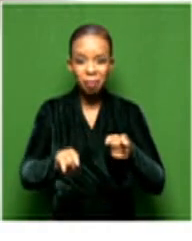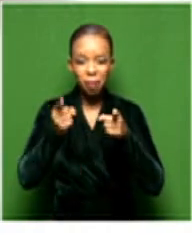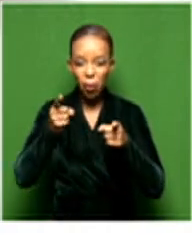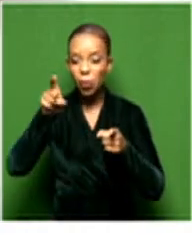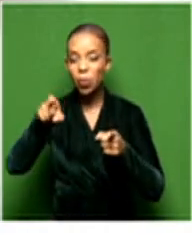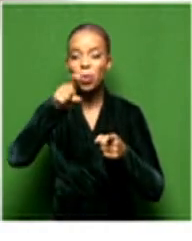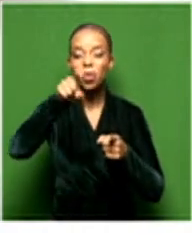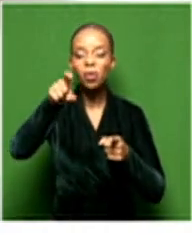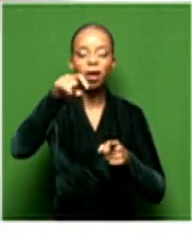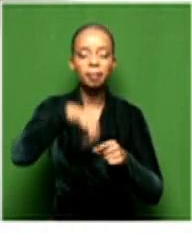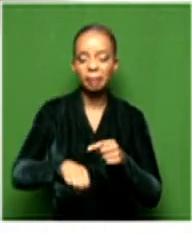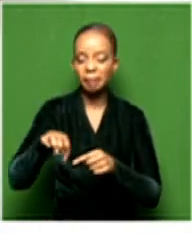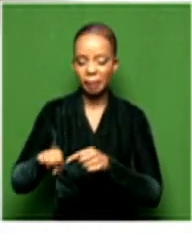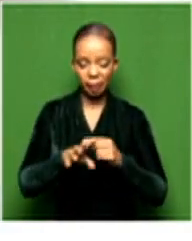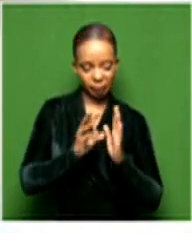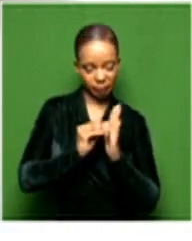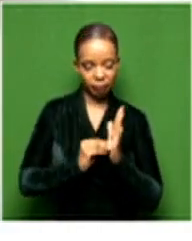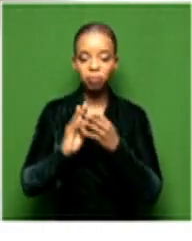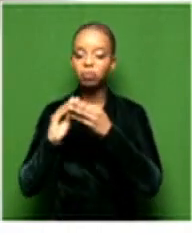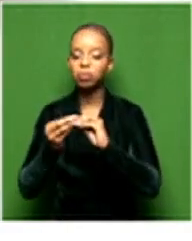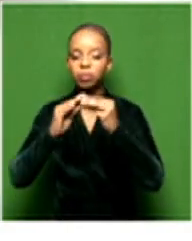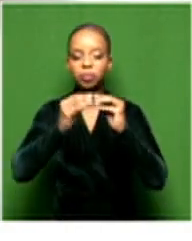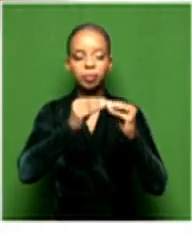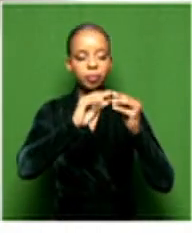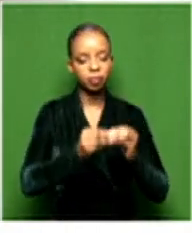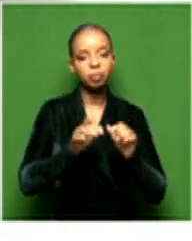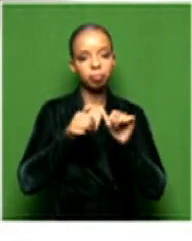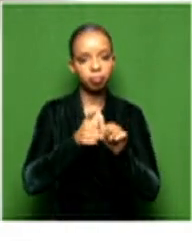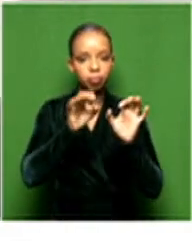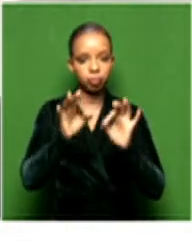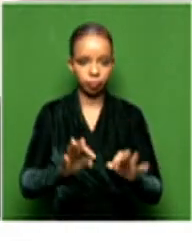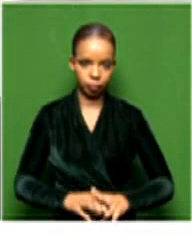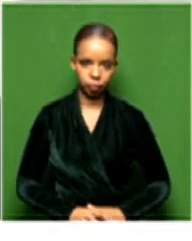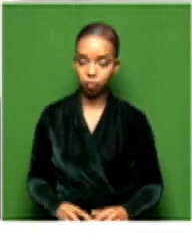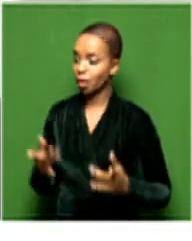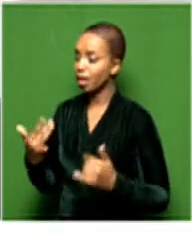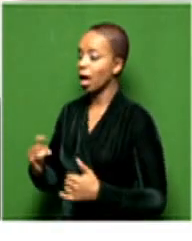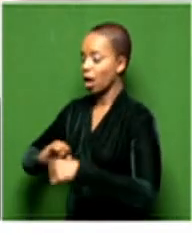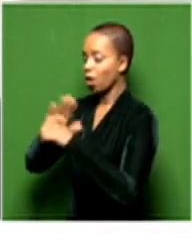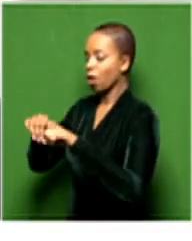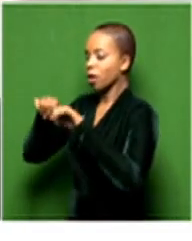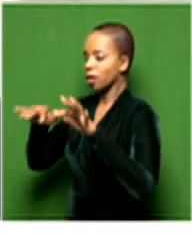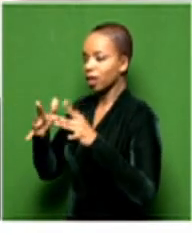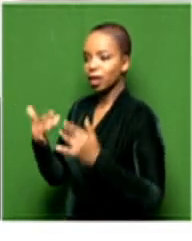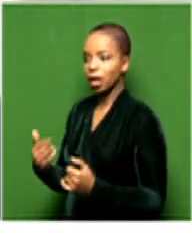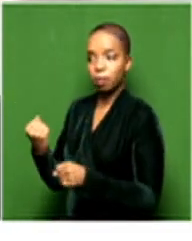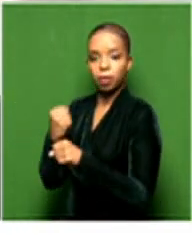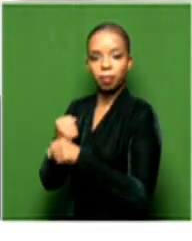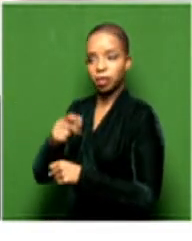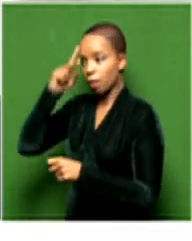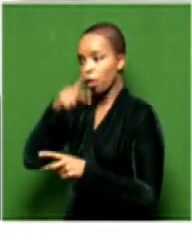that solutions are found accordingly. So how has the coronavirus pandemic given a rise in demand